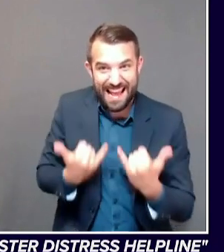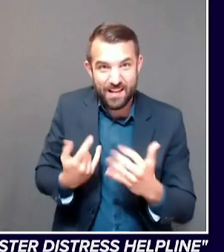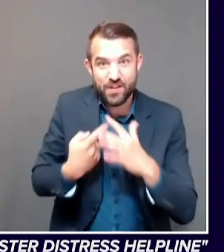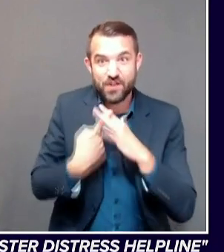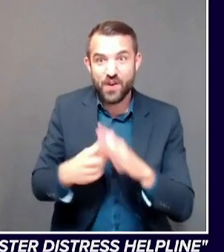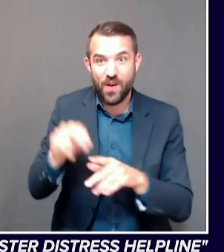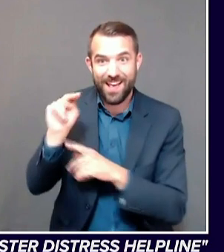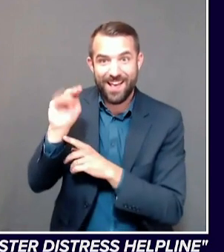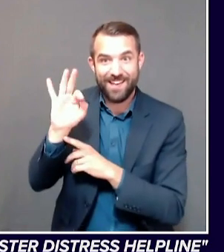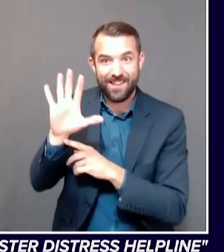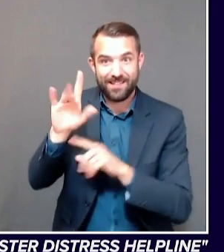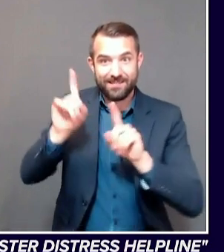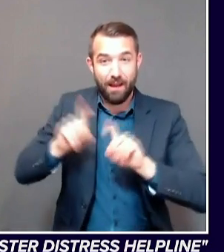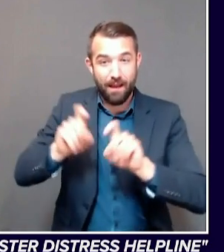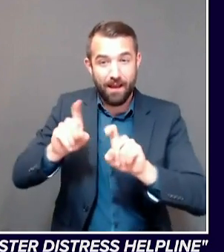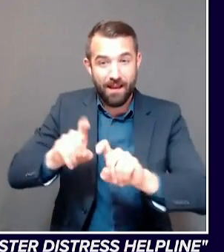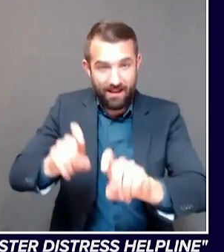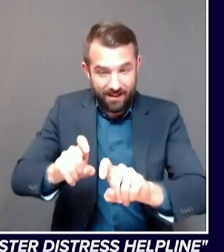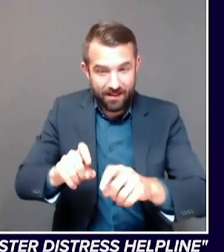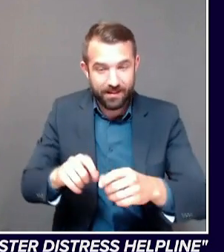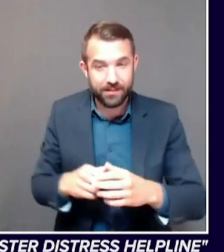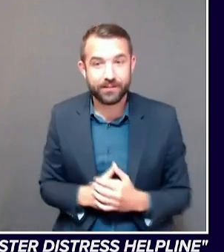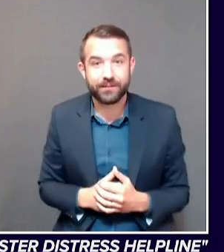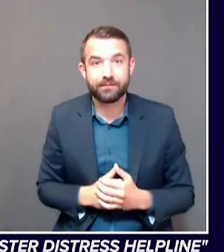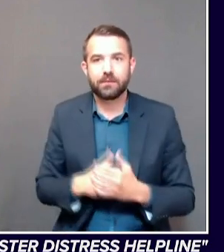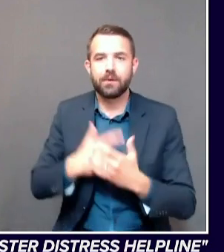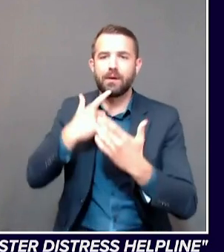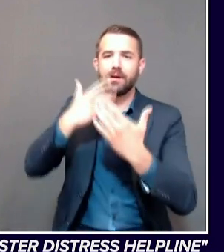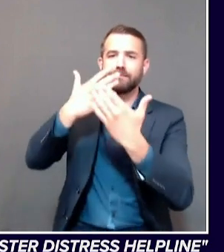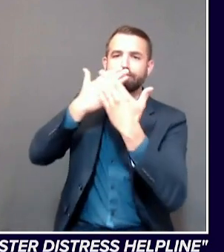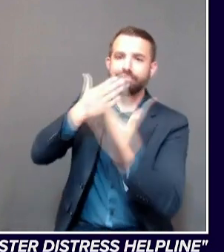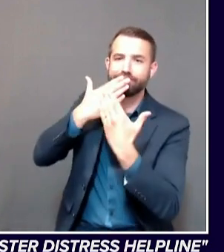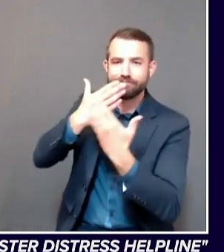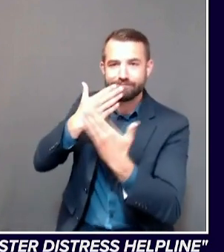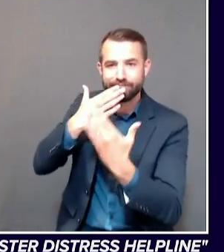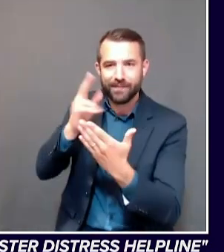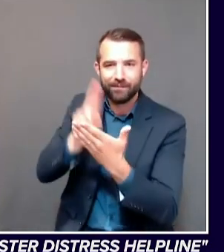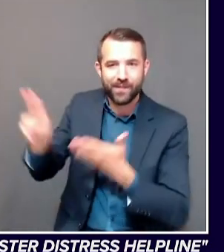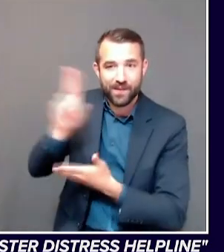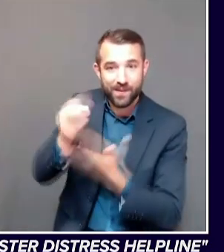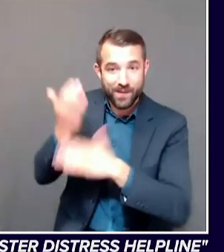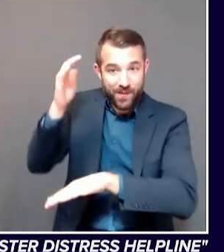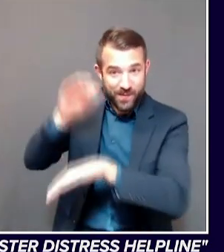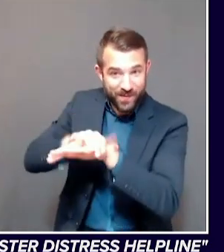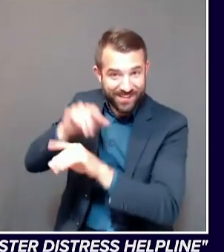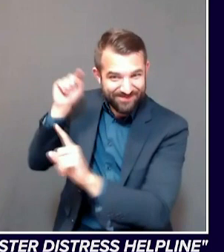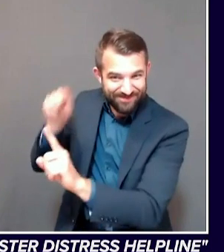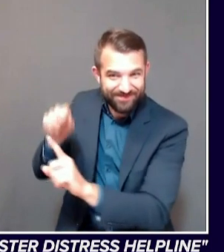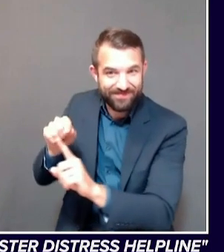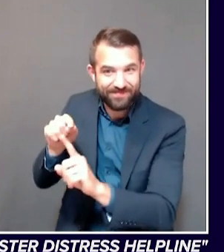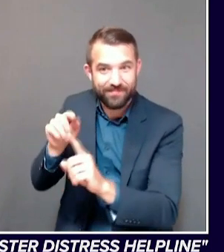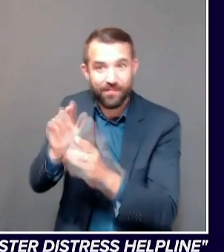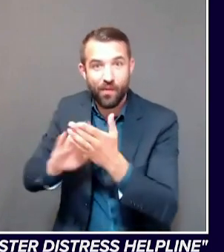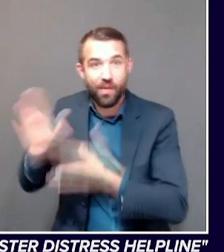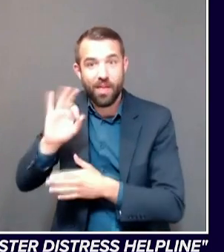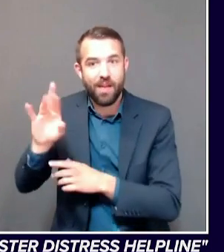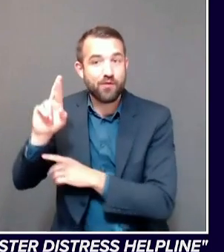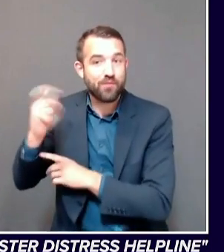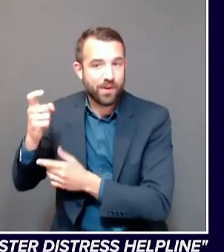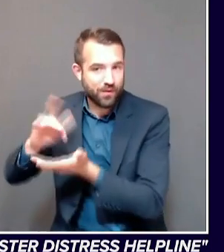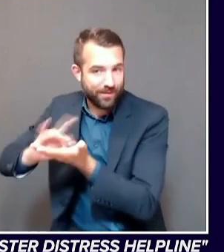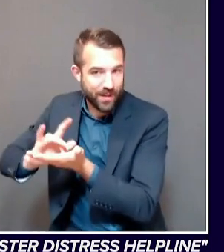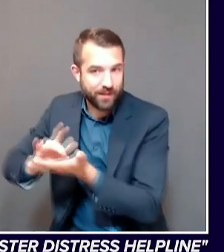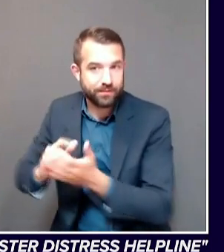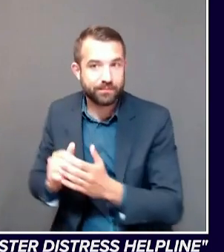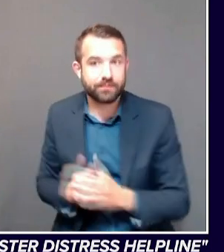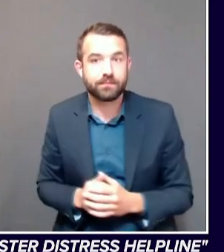the generous manufacturing, thoughtfulness, and donation from our colleagues at the UNE School of Pharmacy, in particular Professor